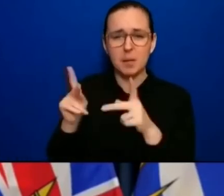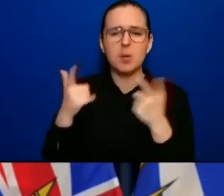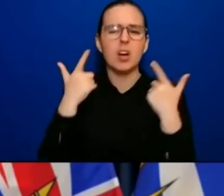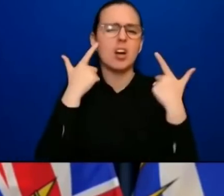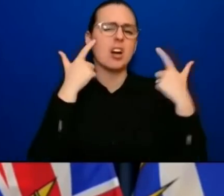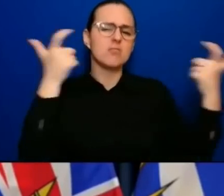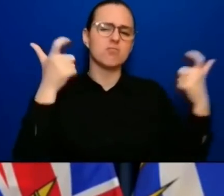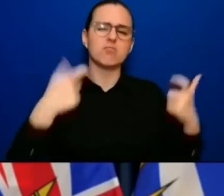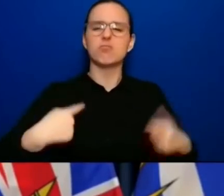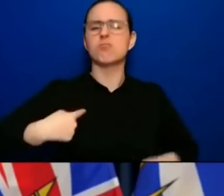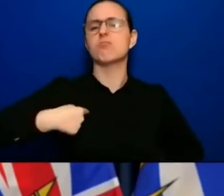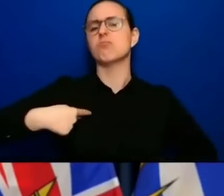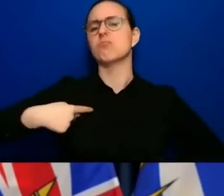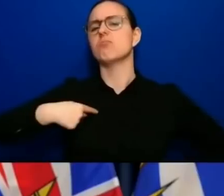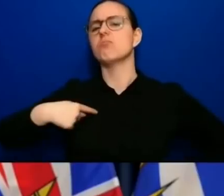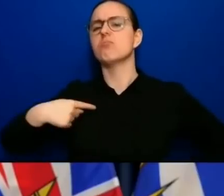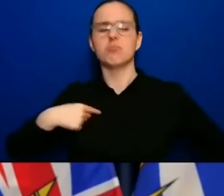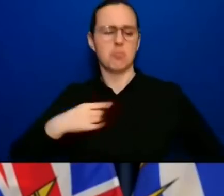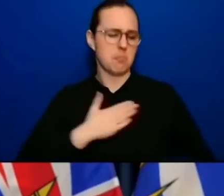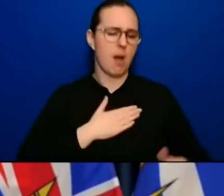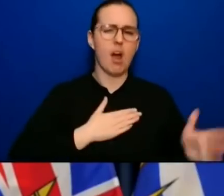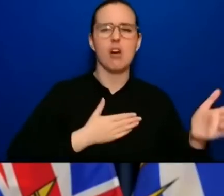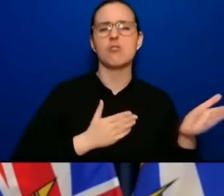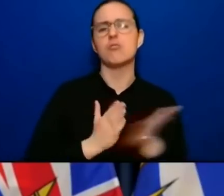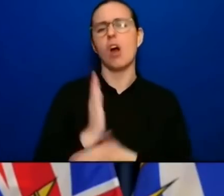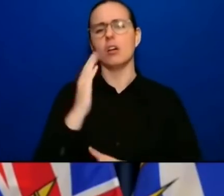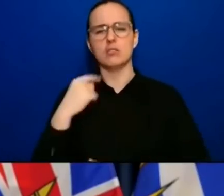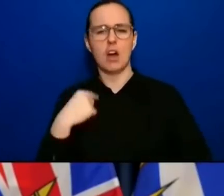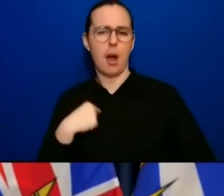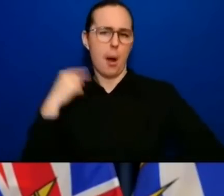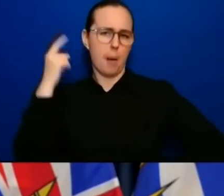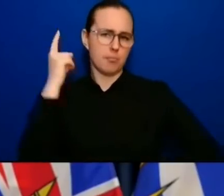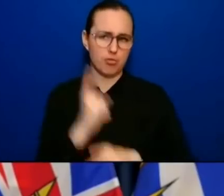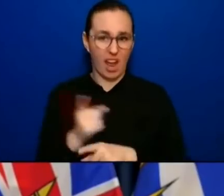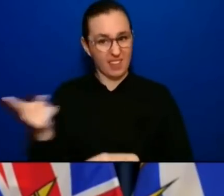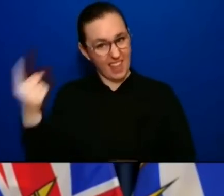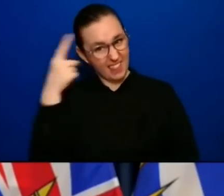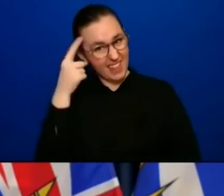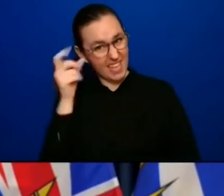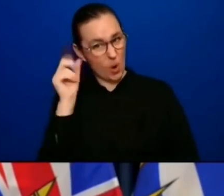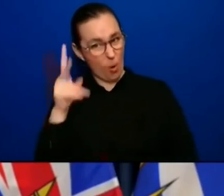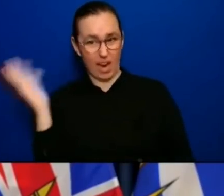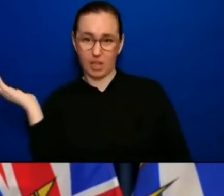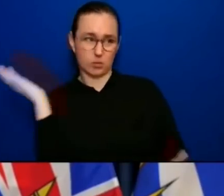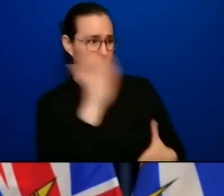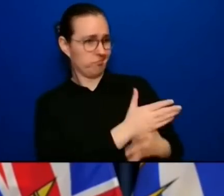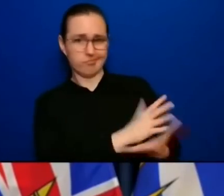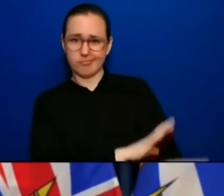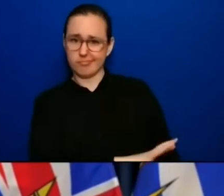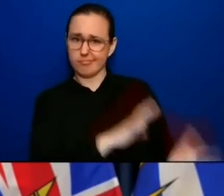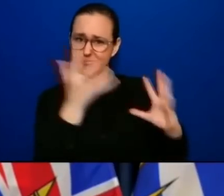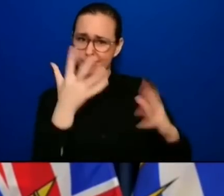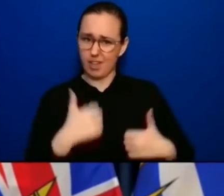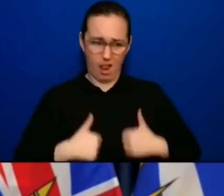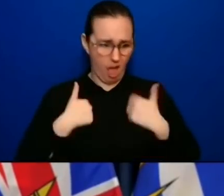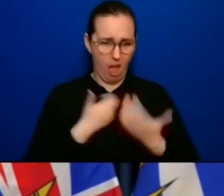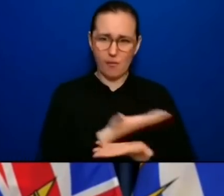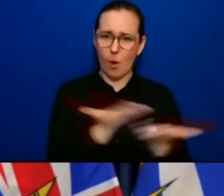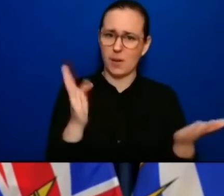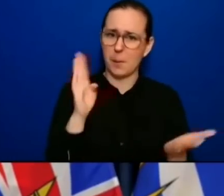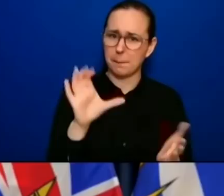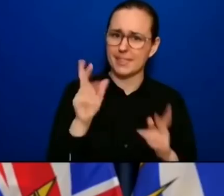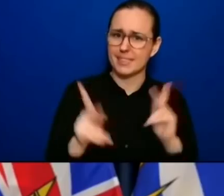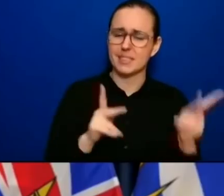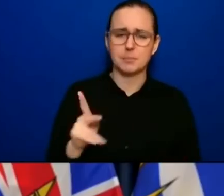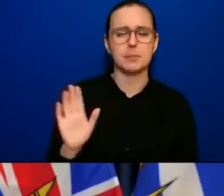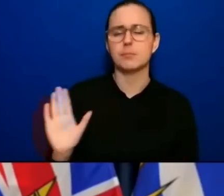their so-called rights that they feel it's okay to intrude in the rights of other British Columbians. I reject it categorically, and I'm